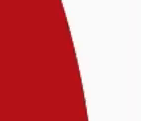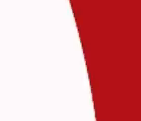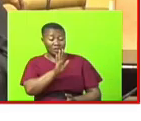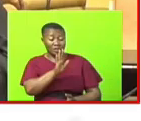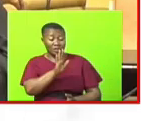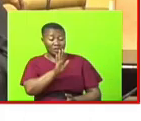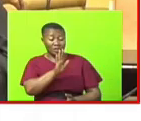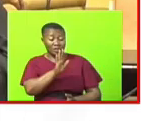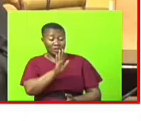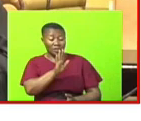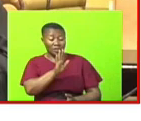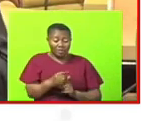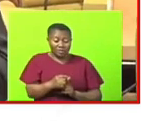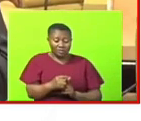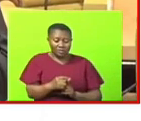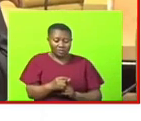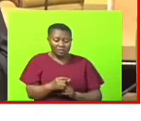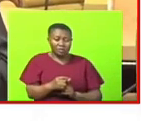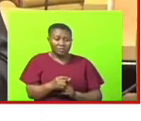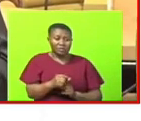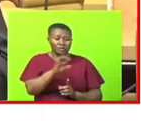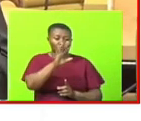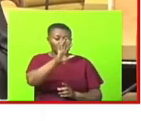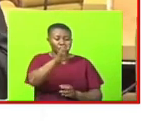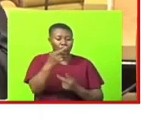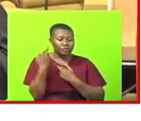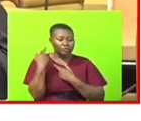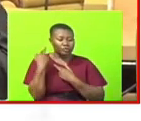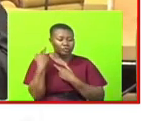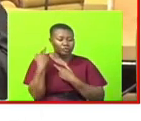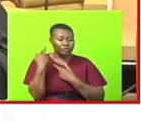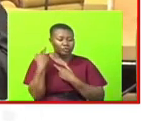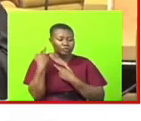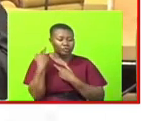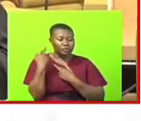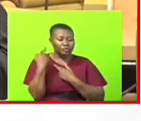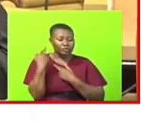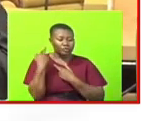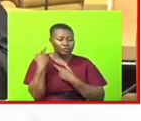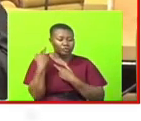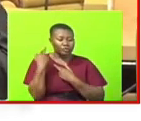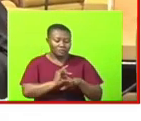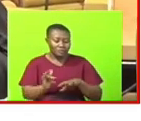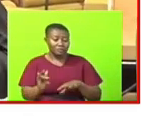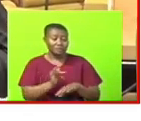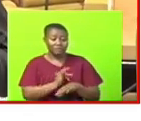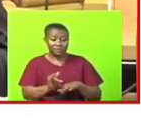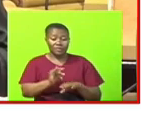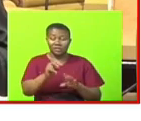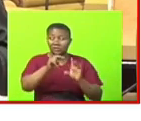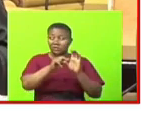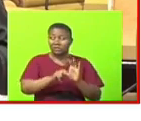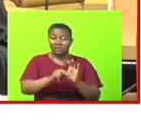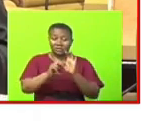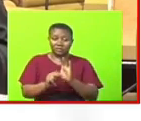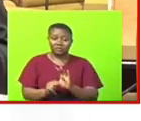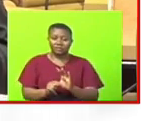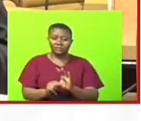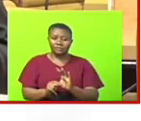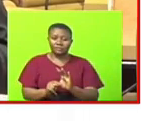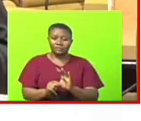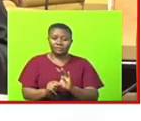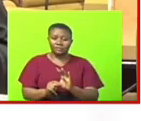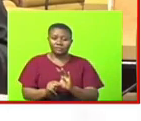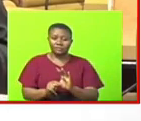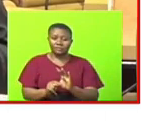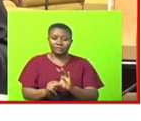Look, Articles 97 is very clear. Hello, are you there? I am here, sir.